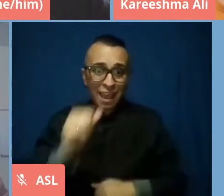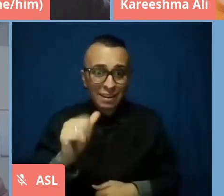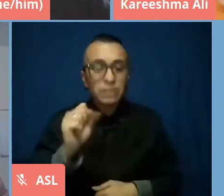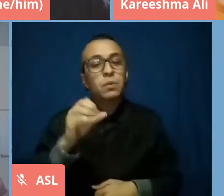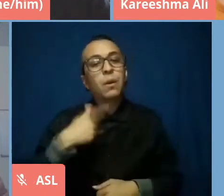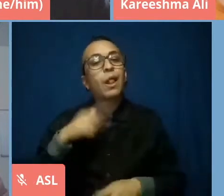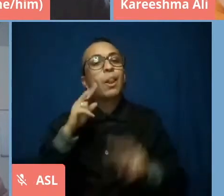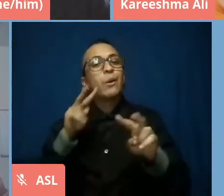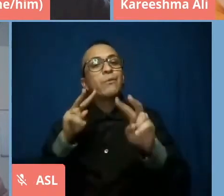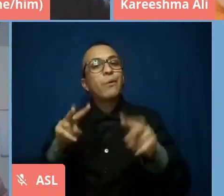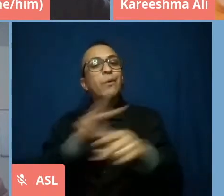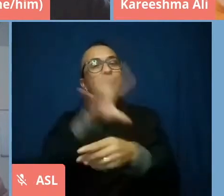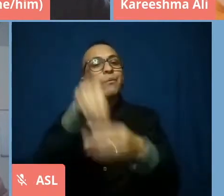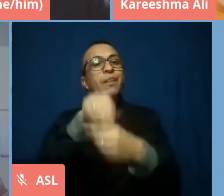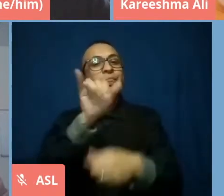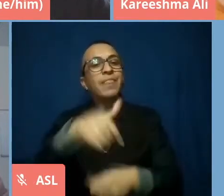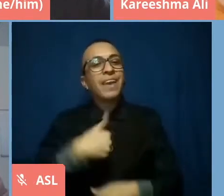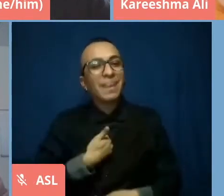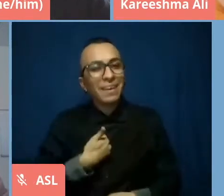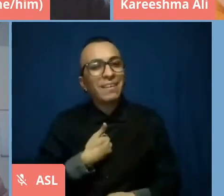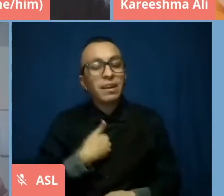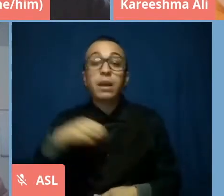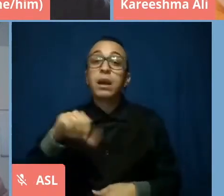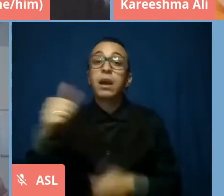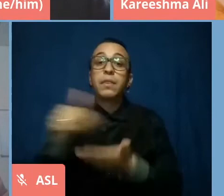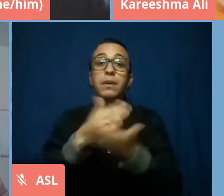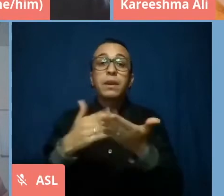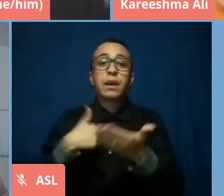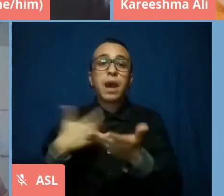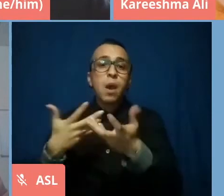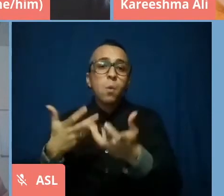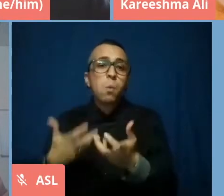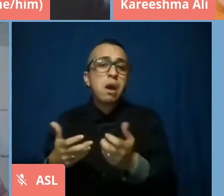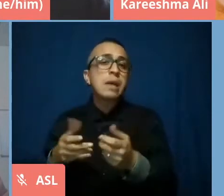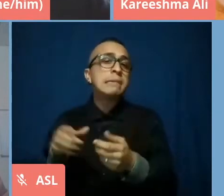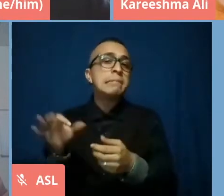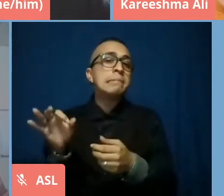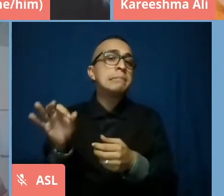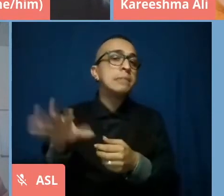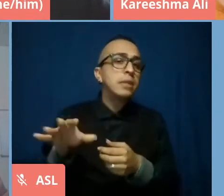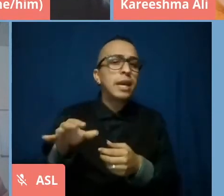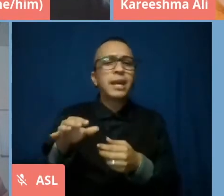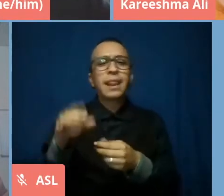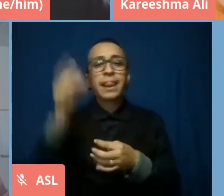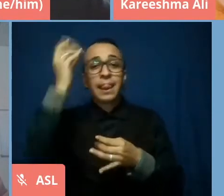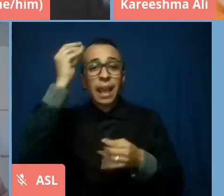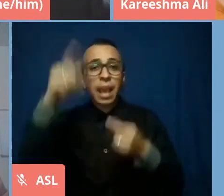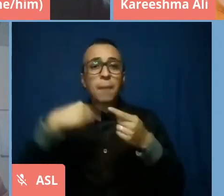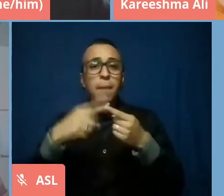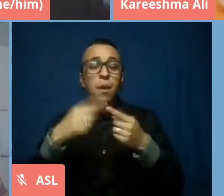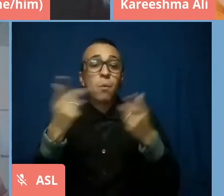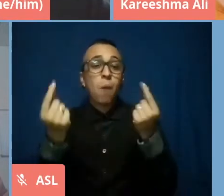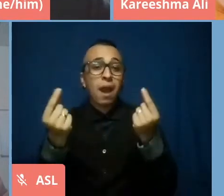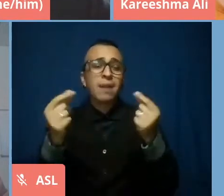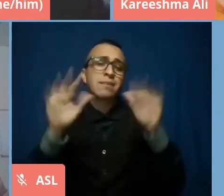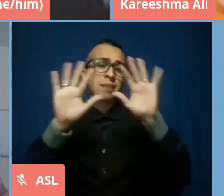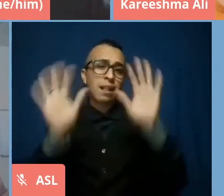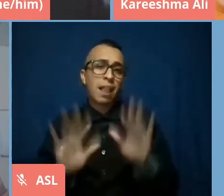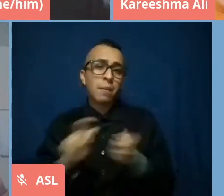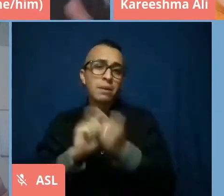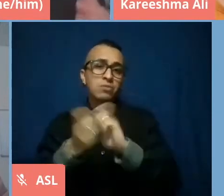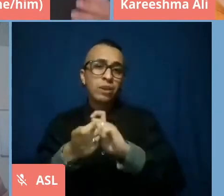a part of that. The other element that I just want to tease out and kind of thinking about is climate change.